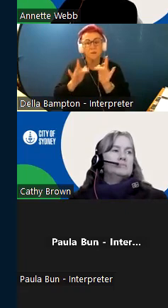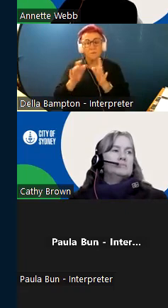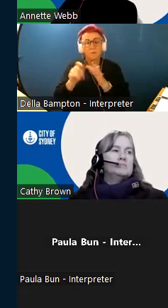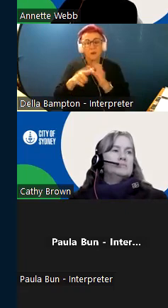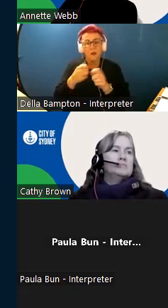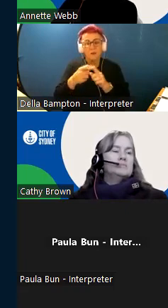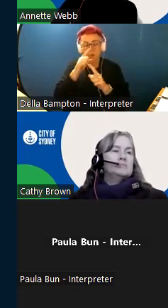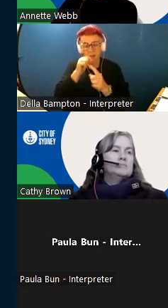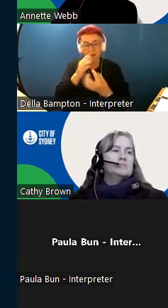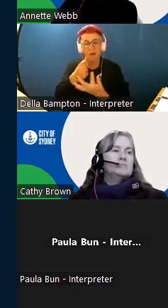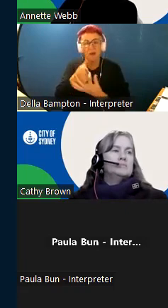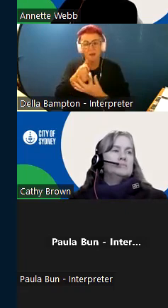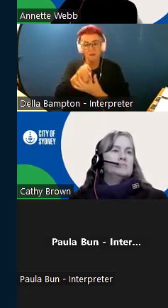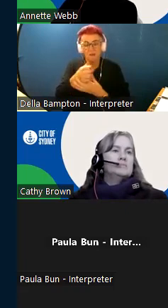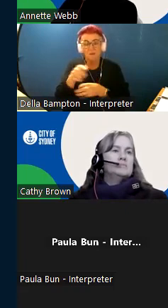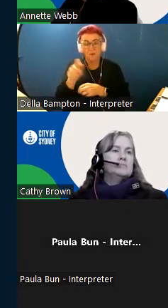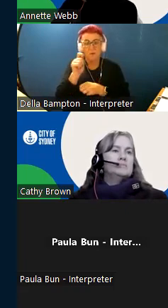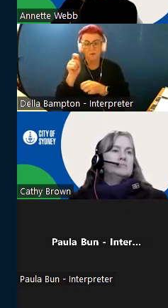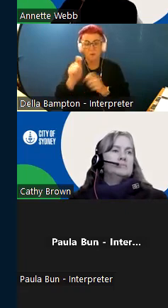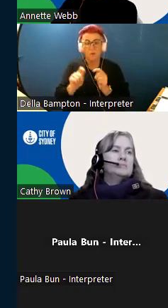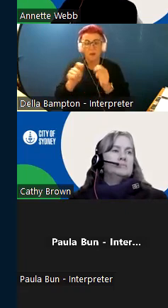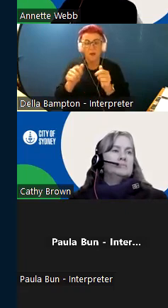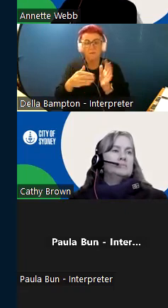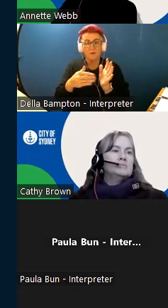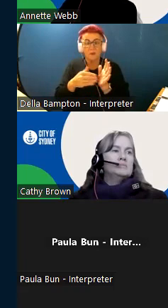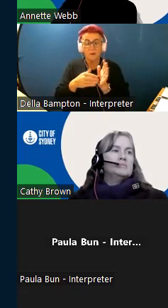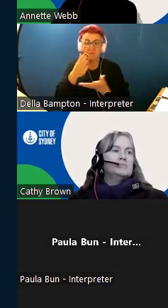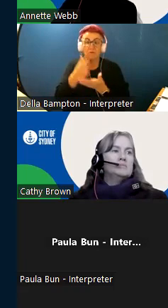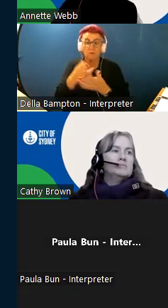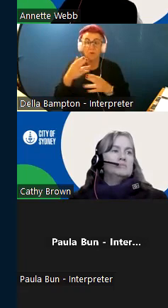should be able to access that shortly after today, definitely by tomorrow.